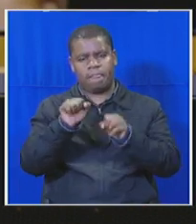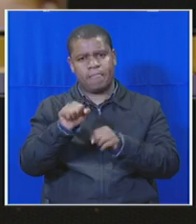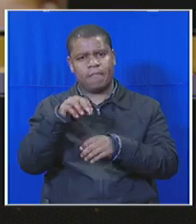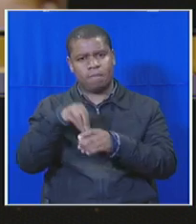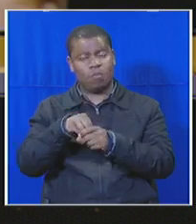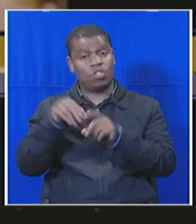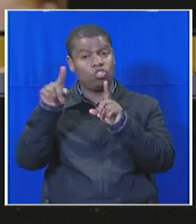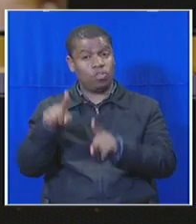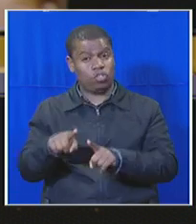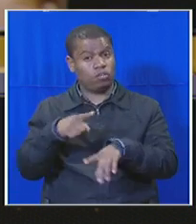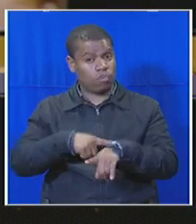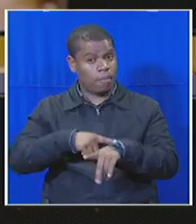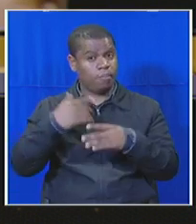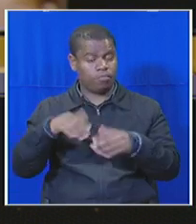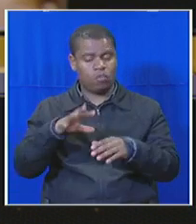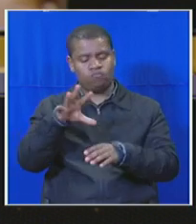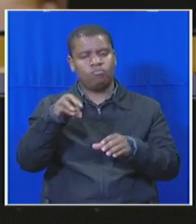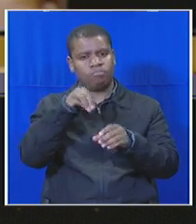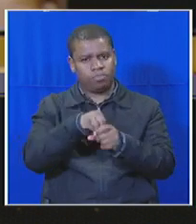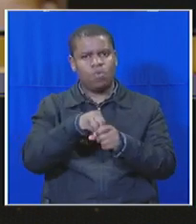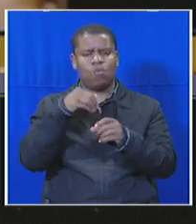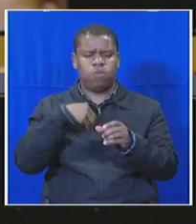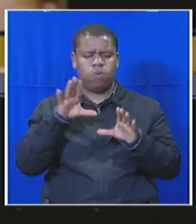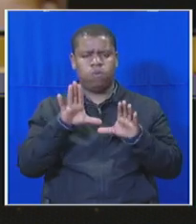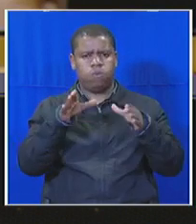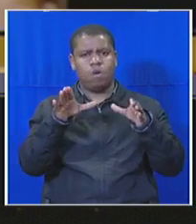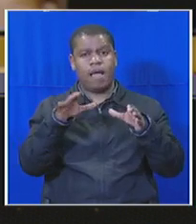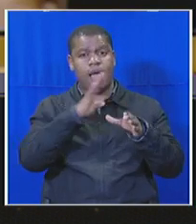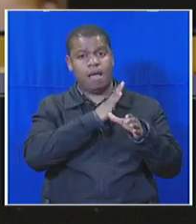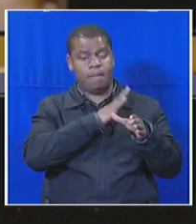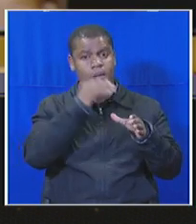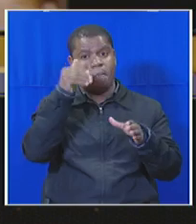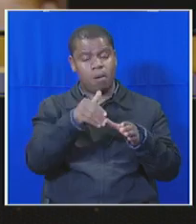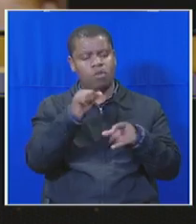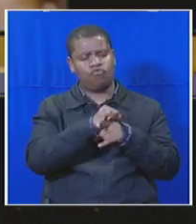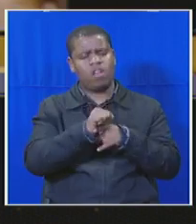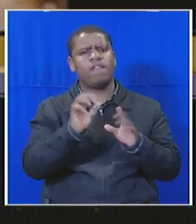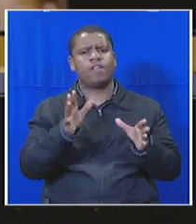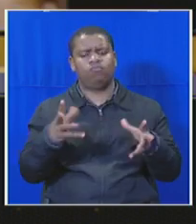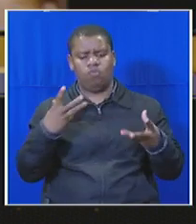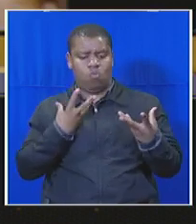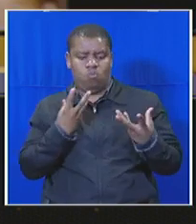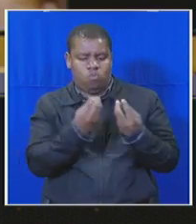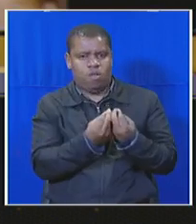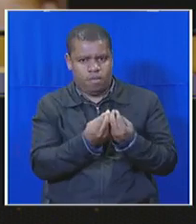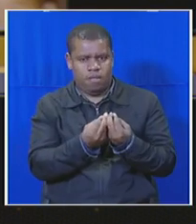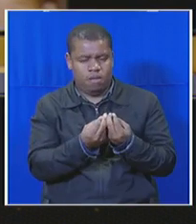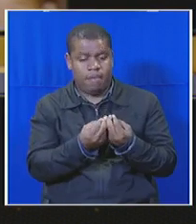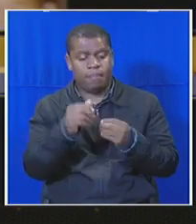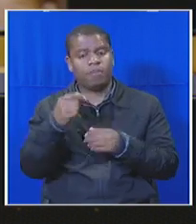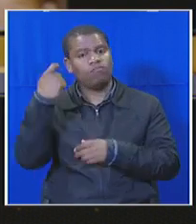type, a commissar in the army who also trained me. But more than that, the Secretary of